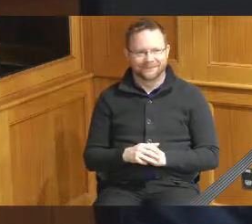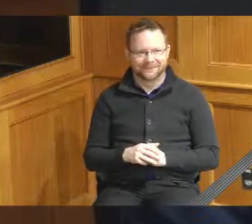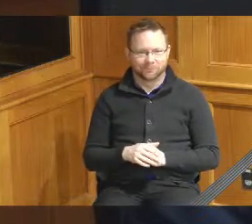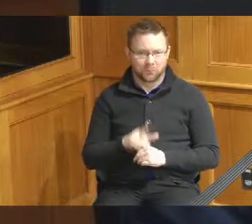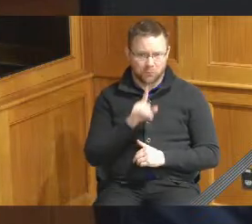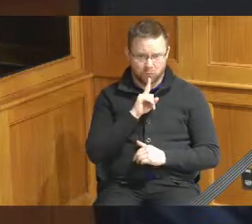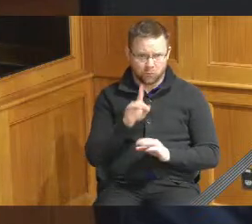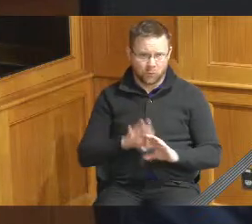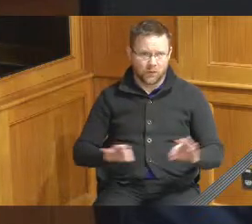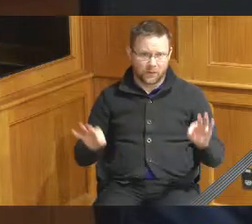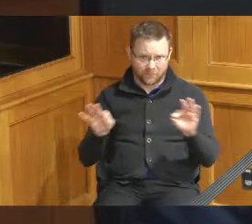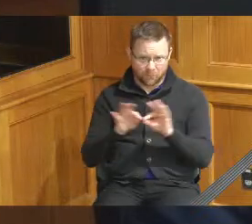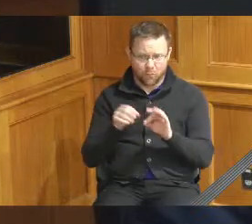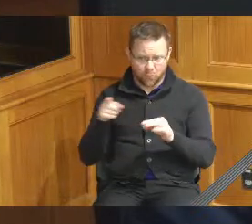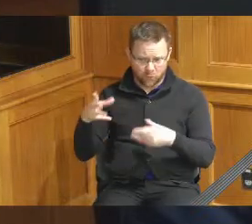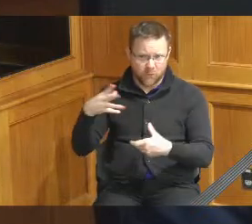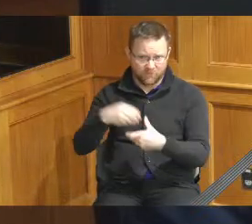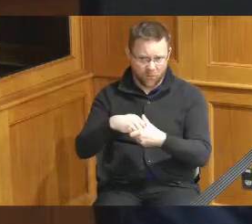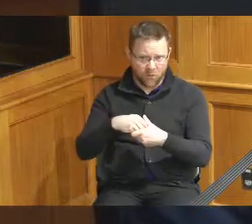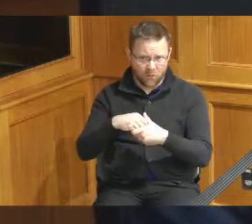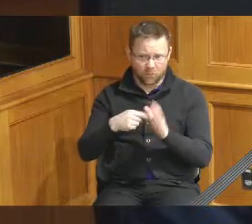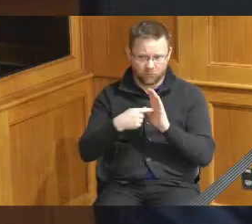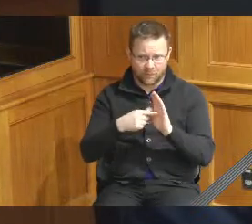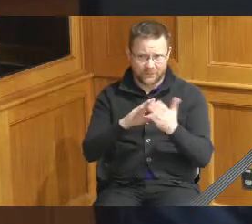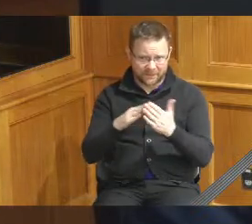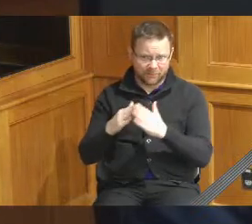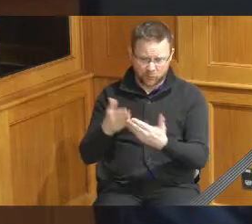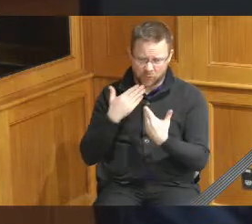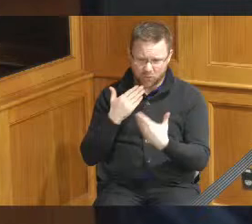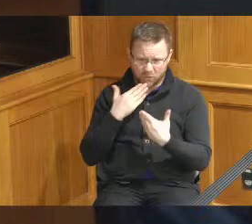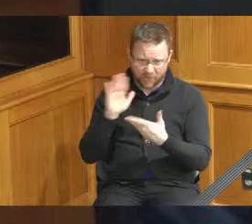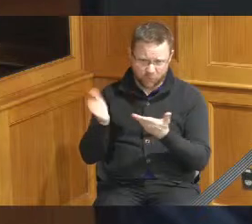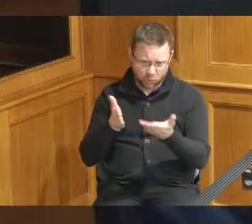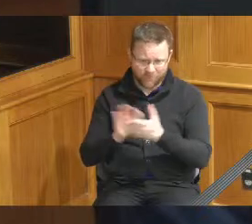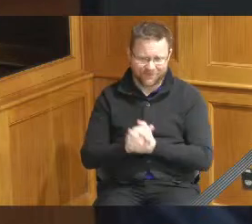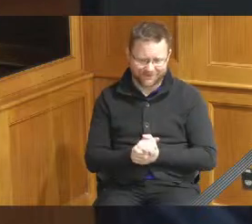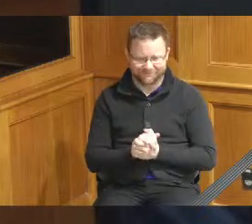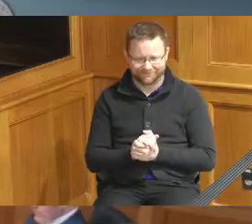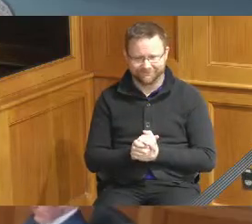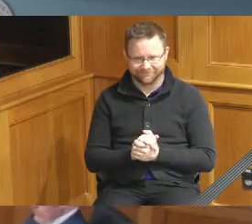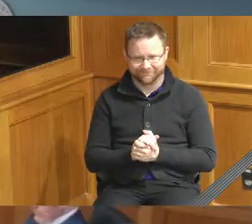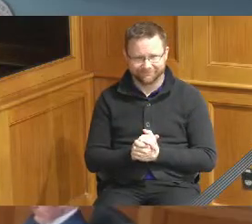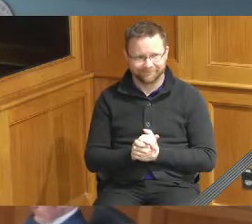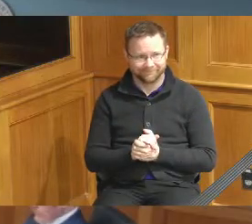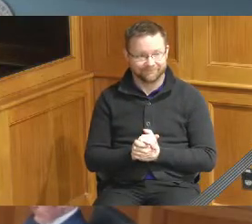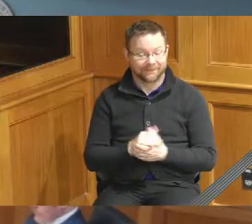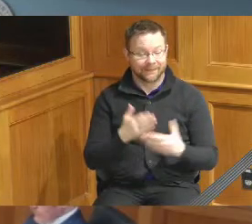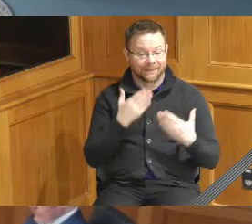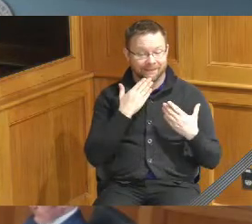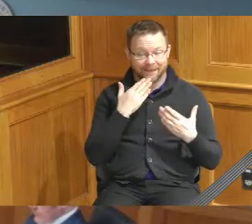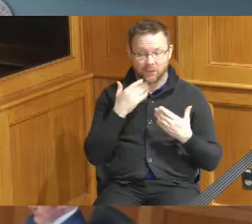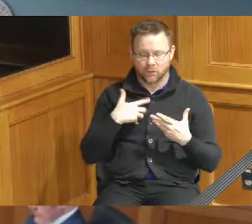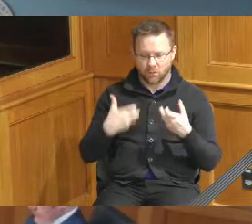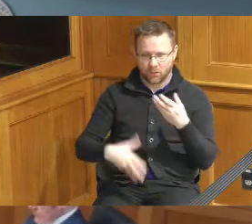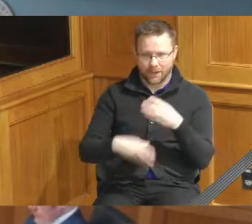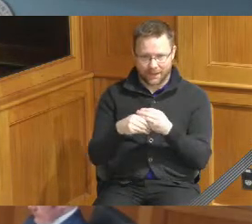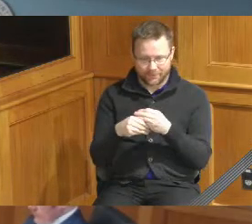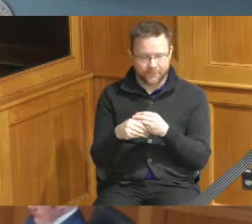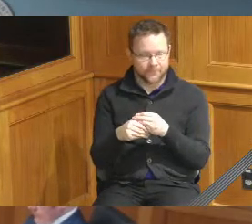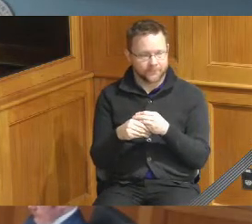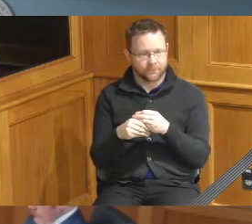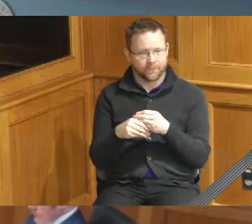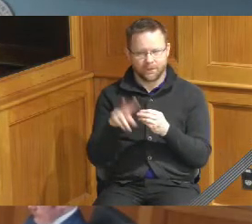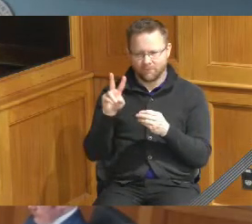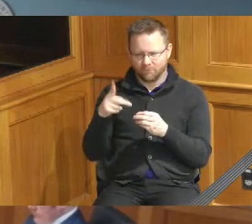really important to have you representing the community on that board. So thank you for your service. Thank you. Thank you. And I just want to say, I know